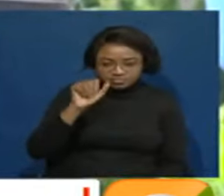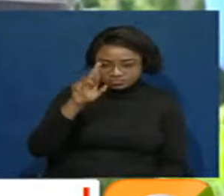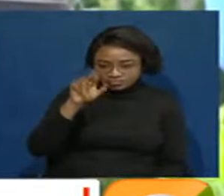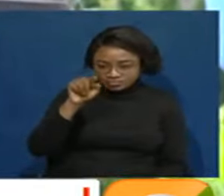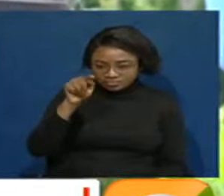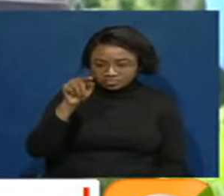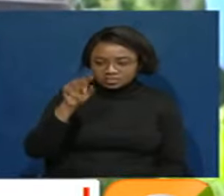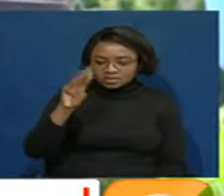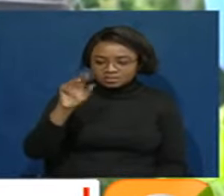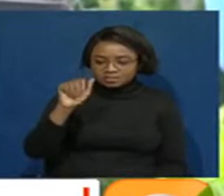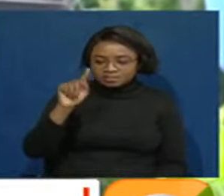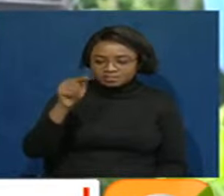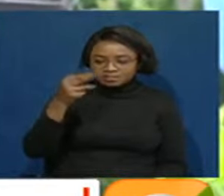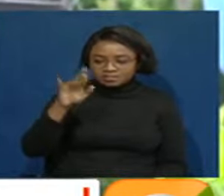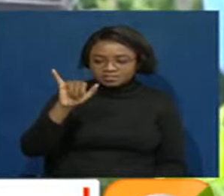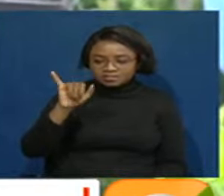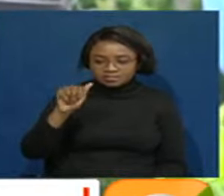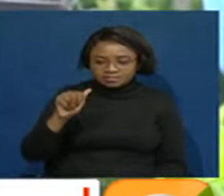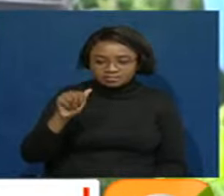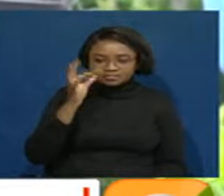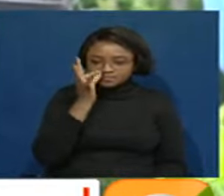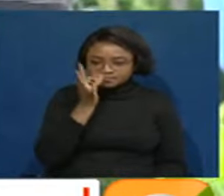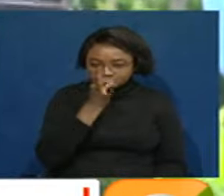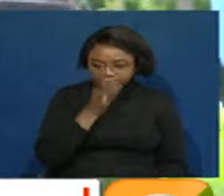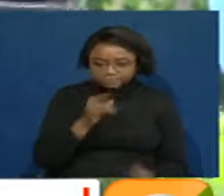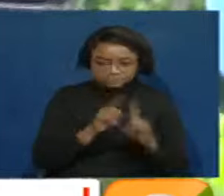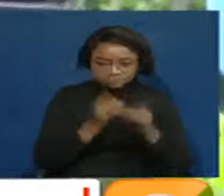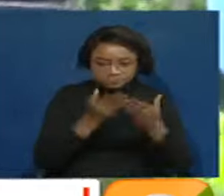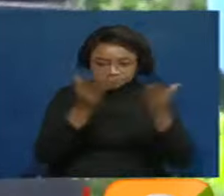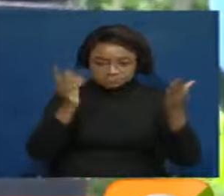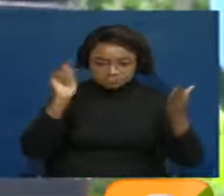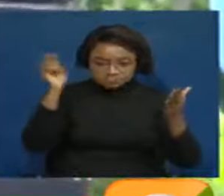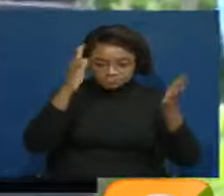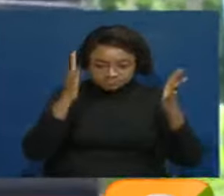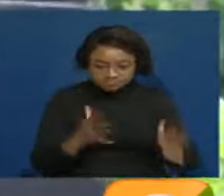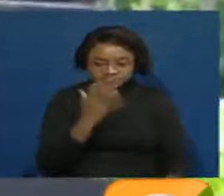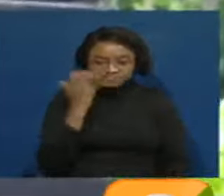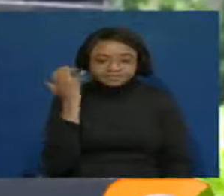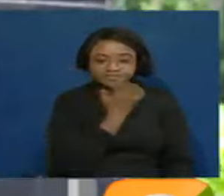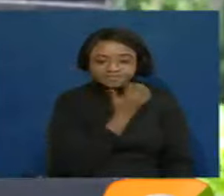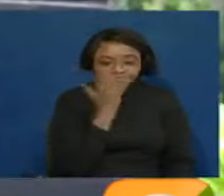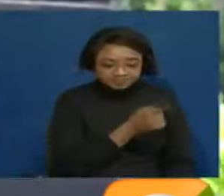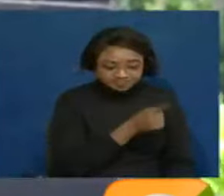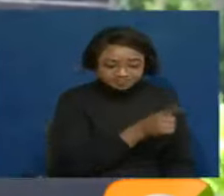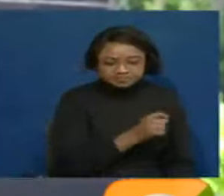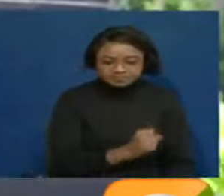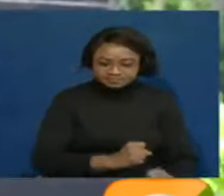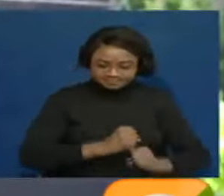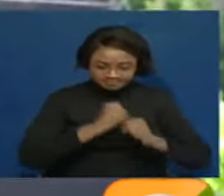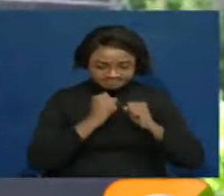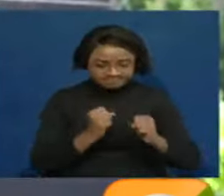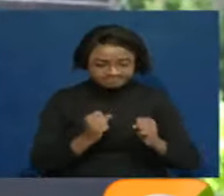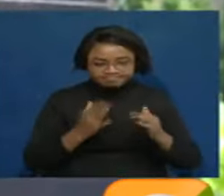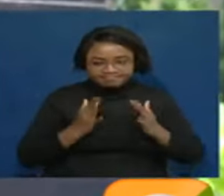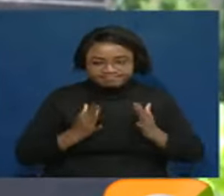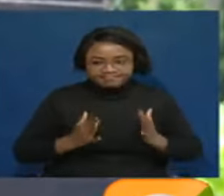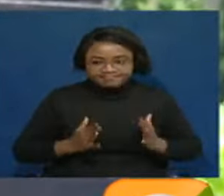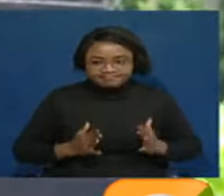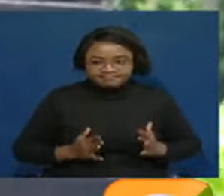of Kenya that Rigathi Gachagua is a very strong personality.